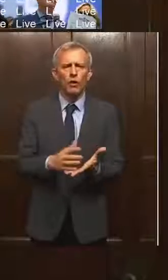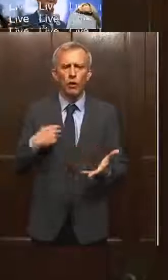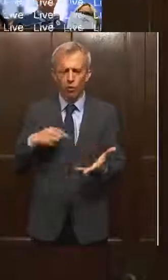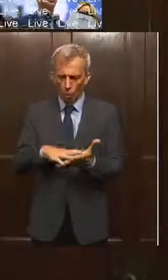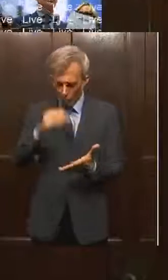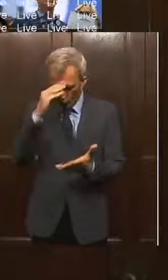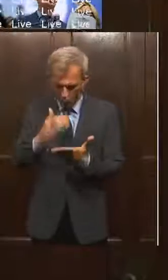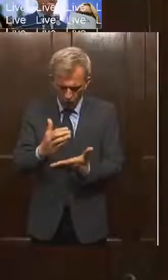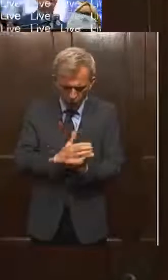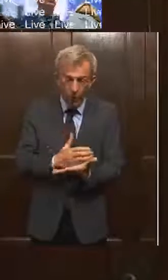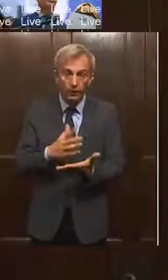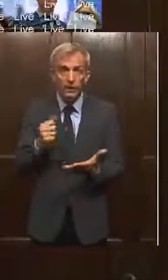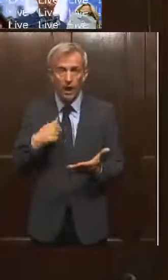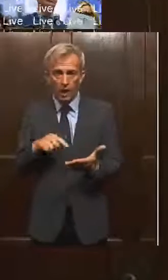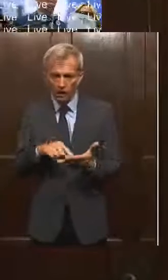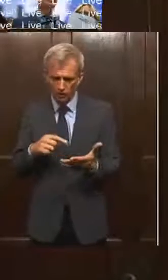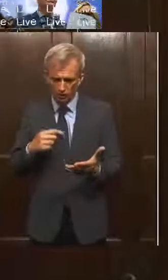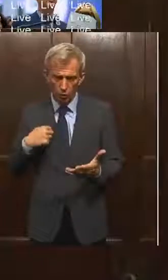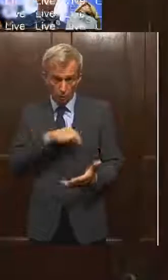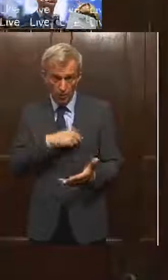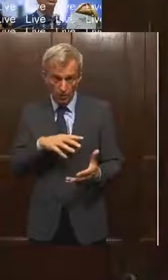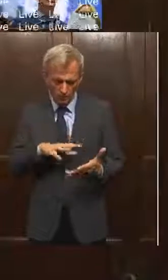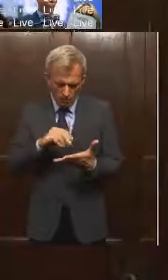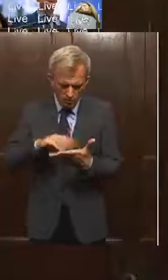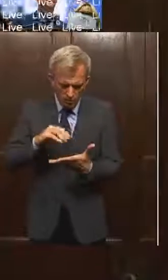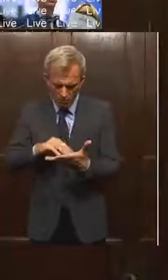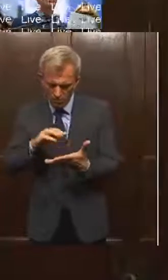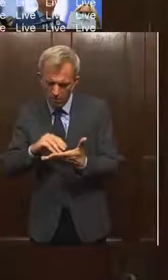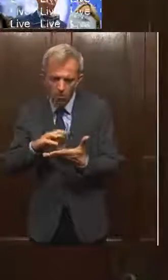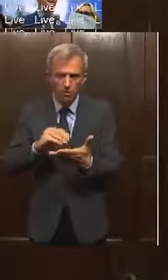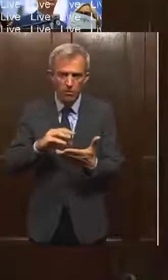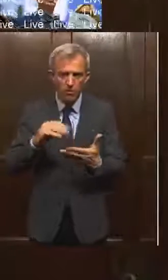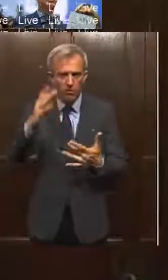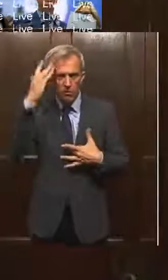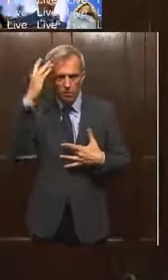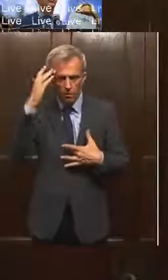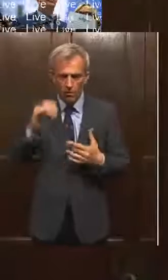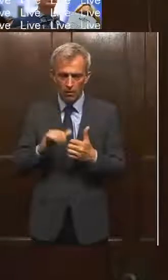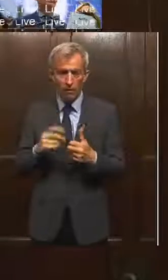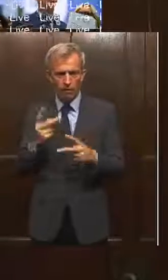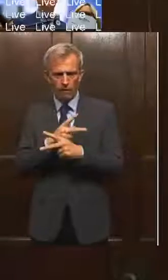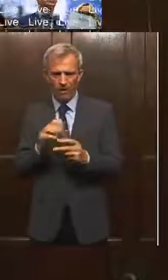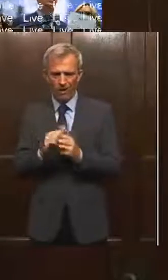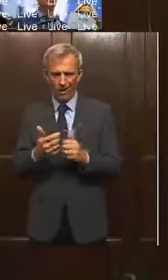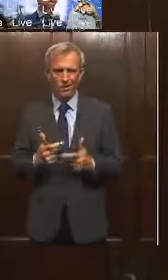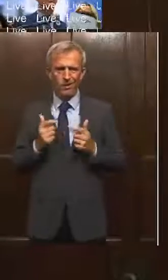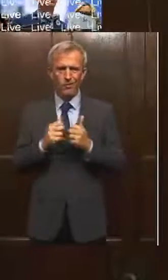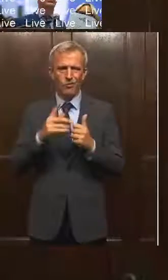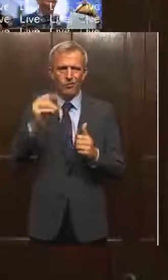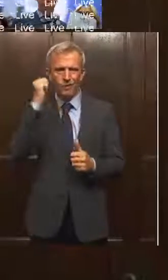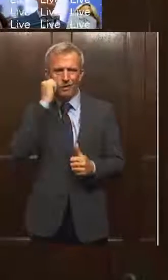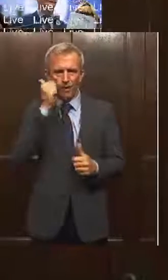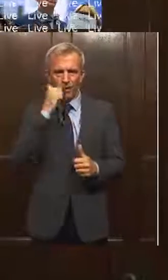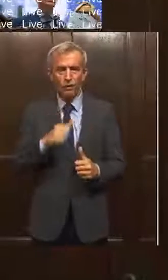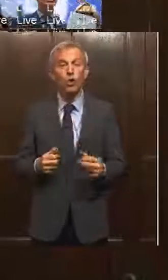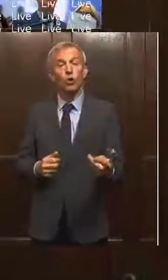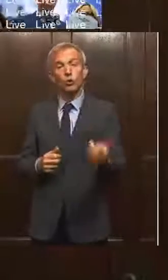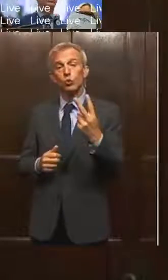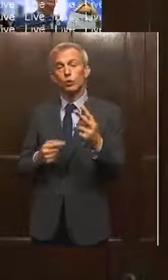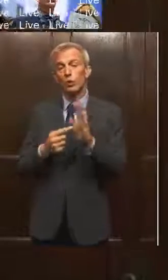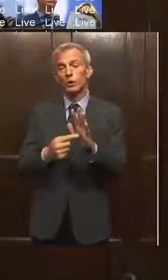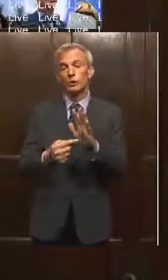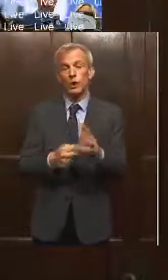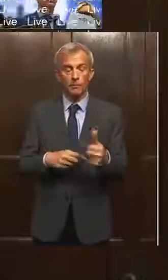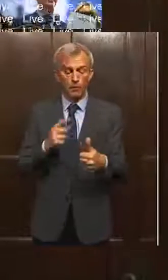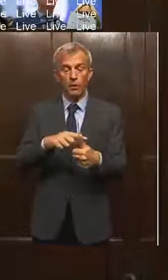about this coronavirus, we're learning how to deal with it and live with it every single day. 2 examples, construction, which we